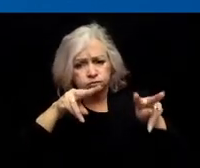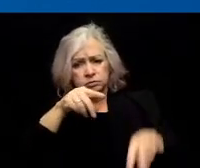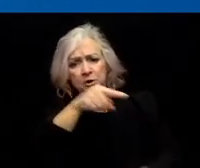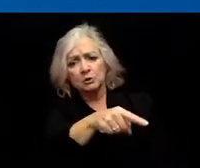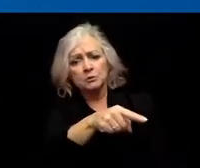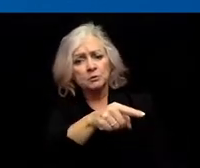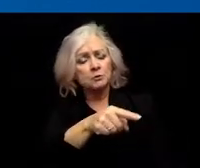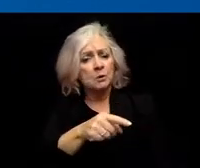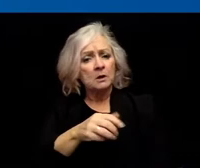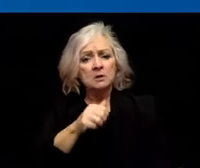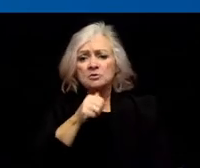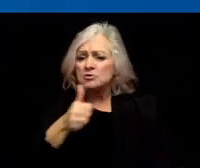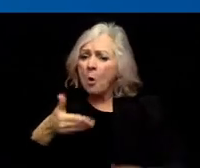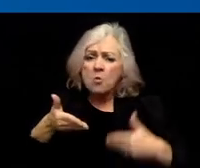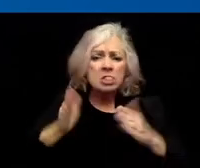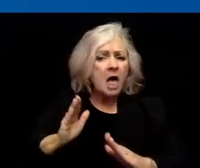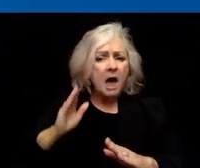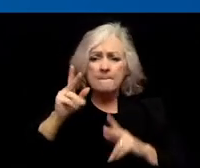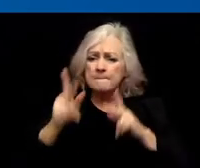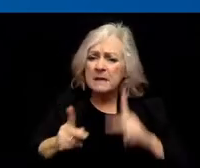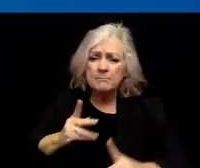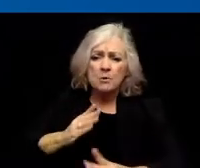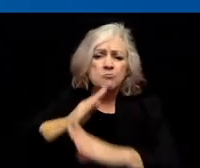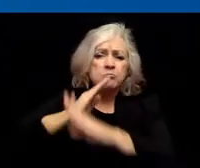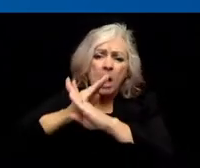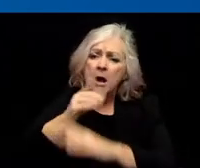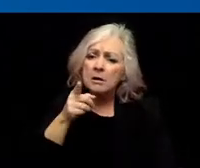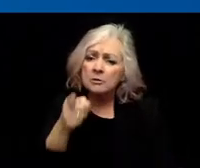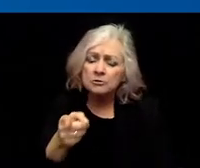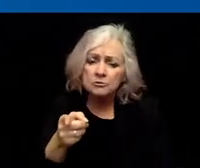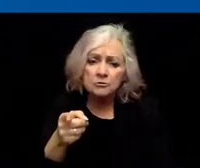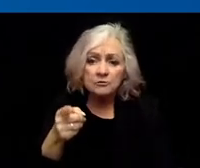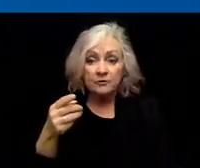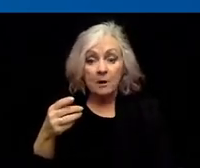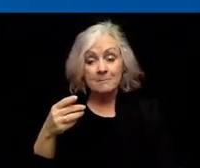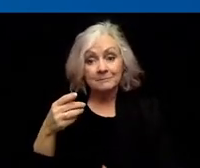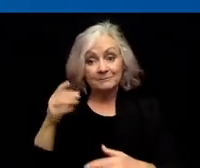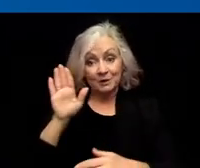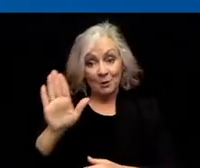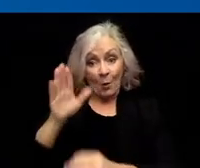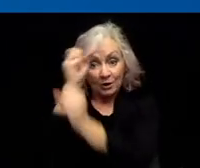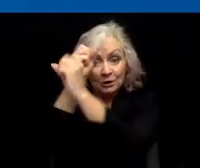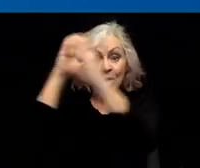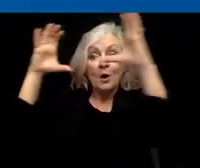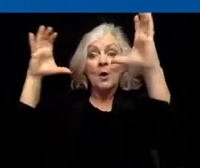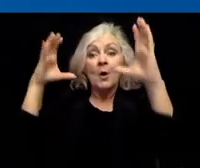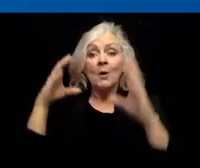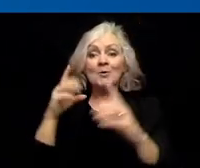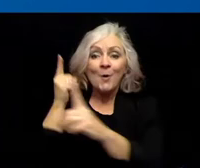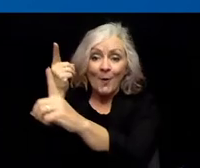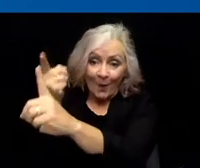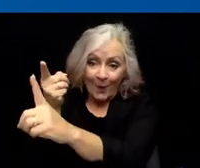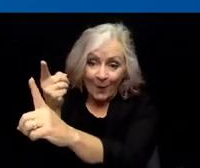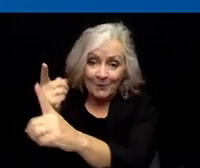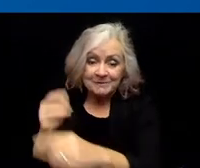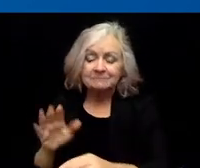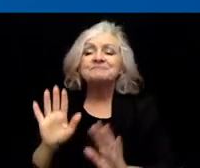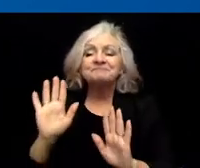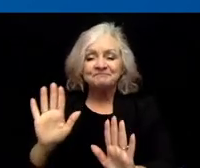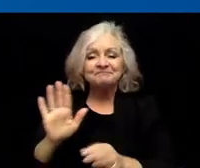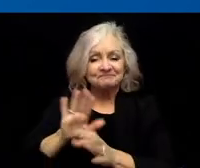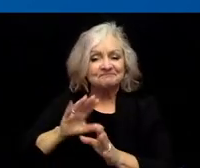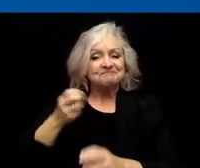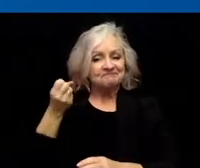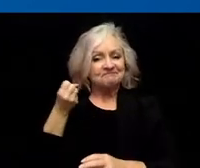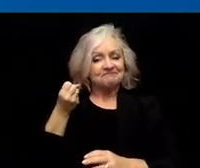let anyone stop us from achieving the goals we've set out here. All right, enough from me. I get the chance now to hand